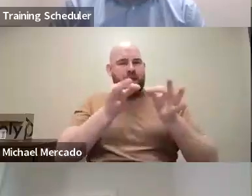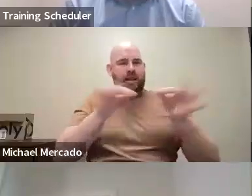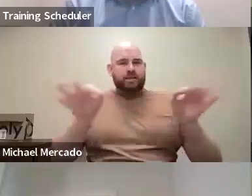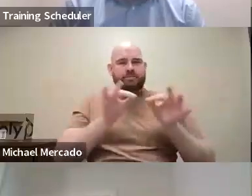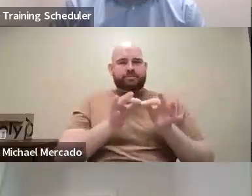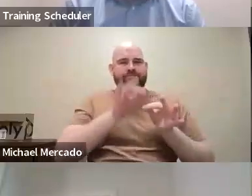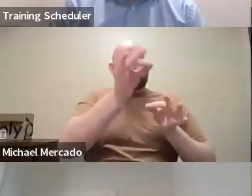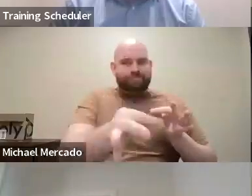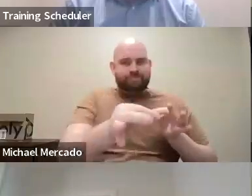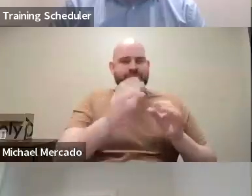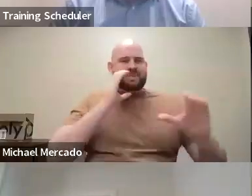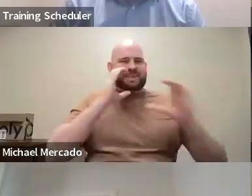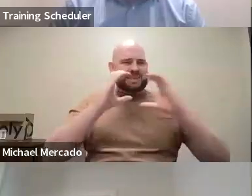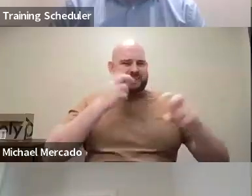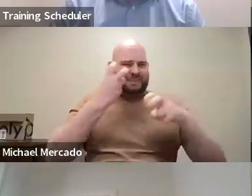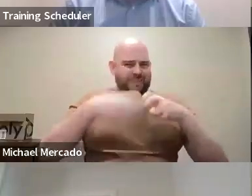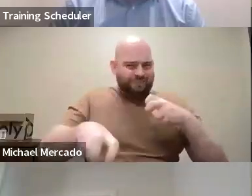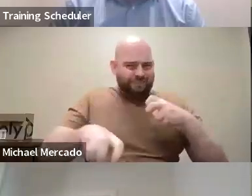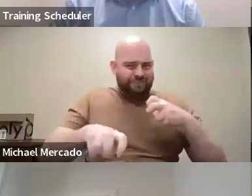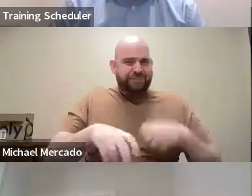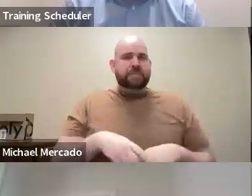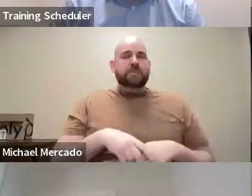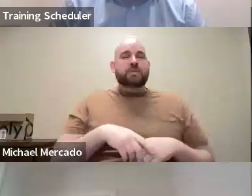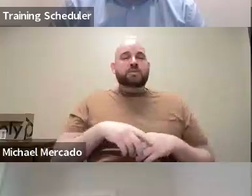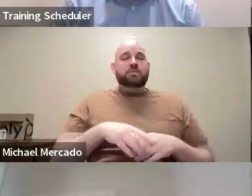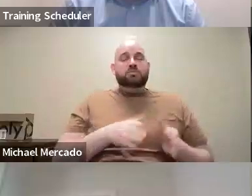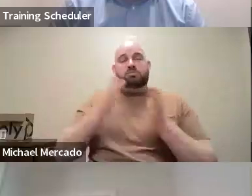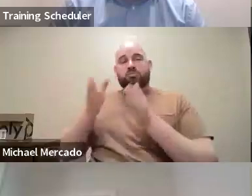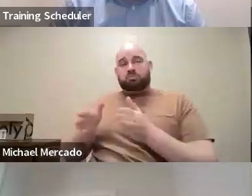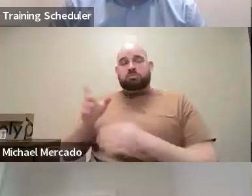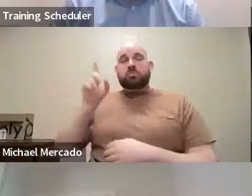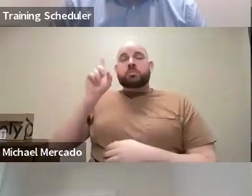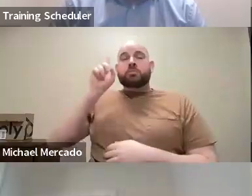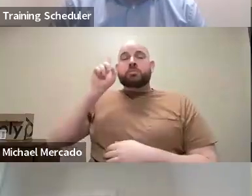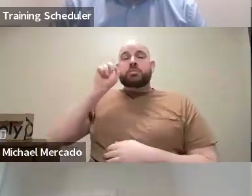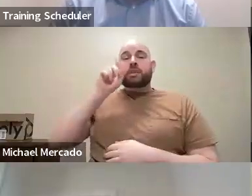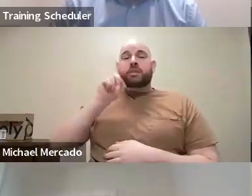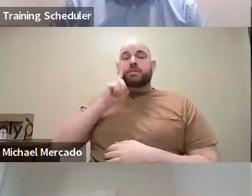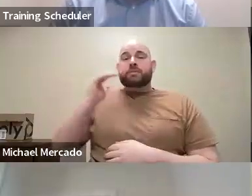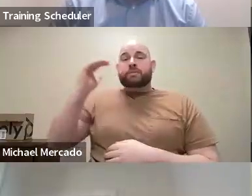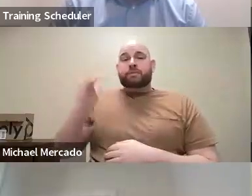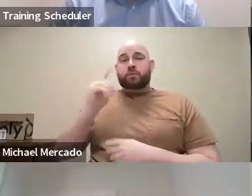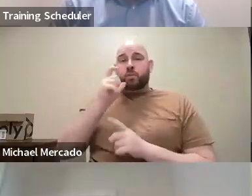without ASL often will face language delays and communication difficulties.